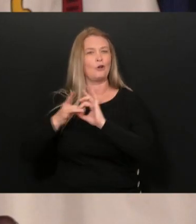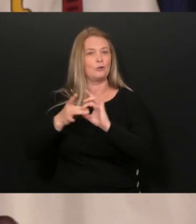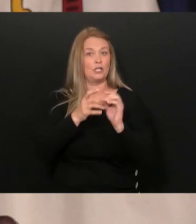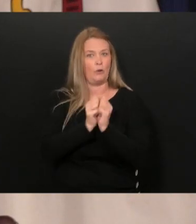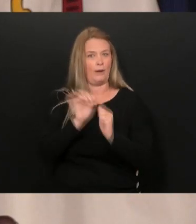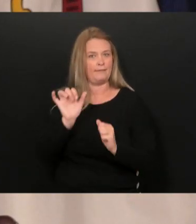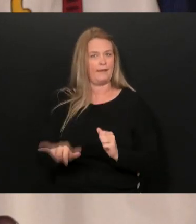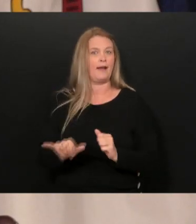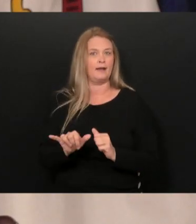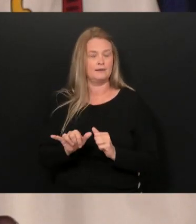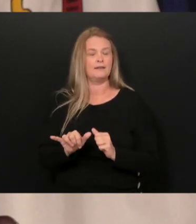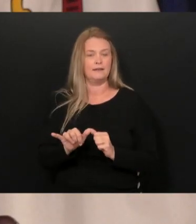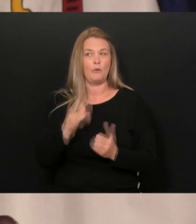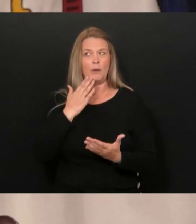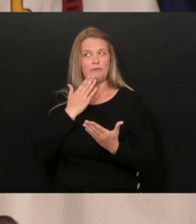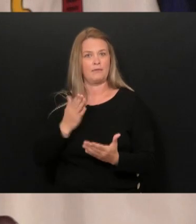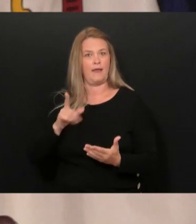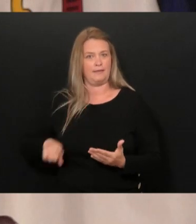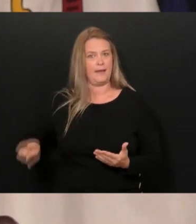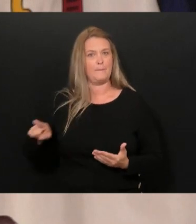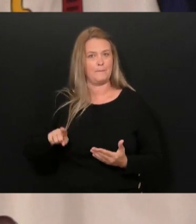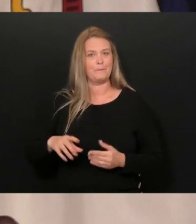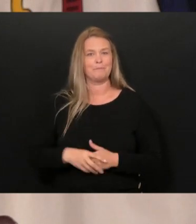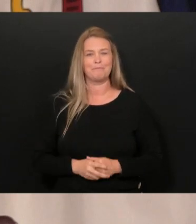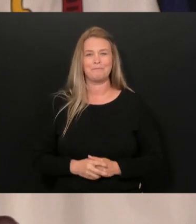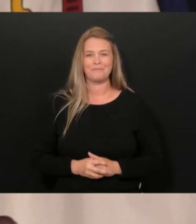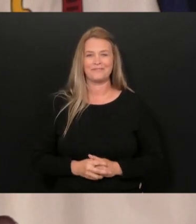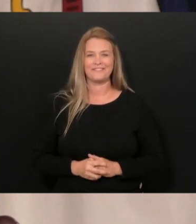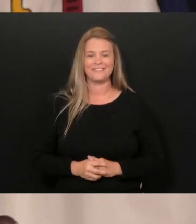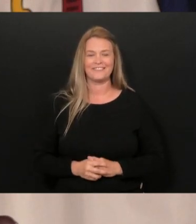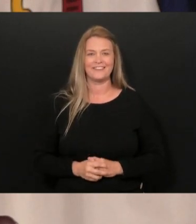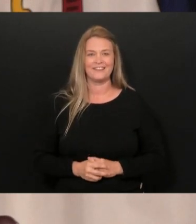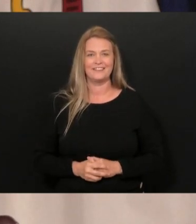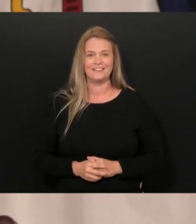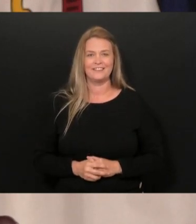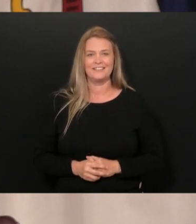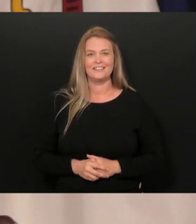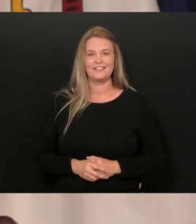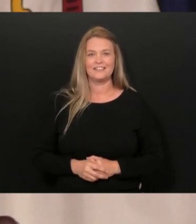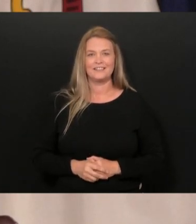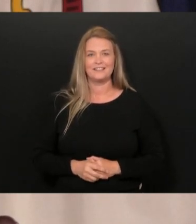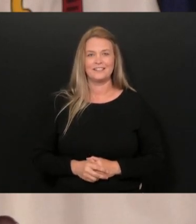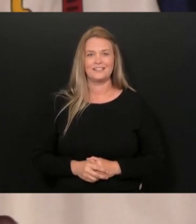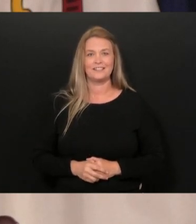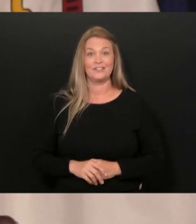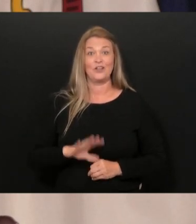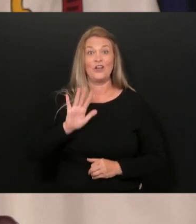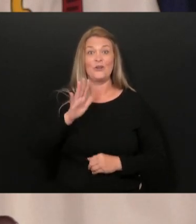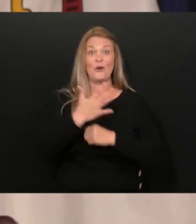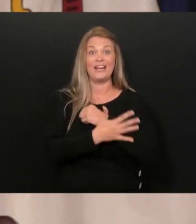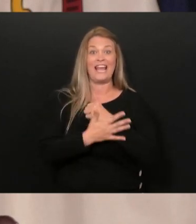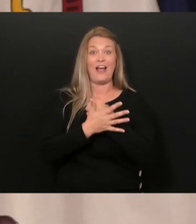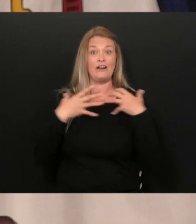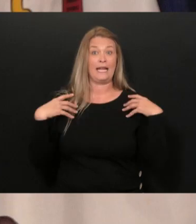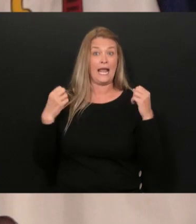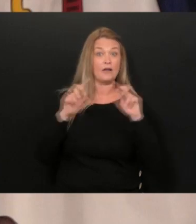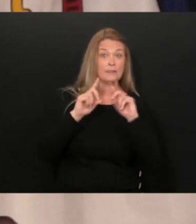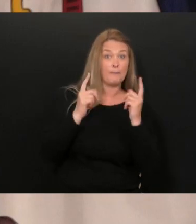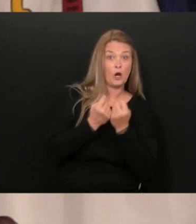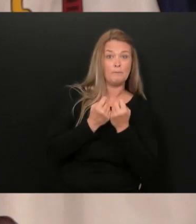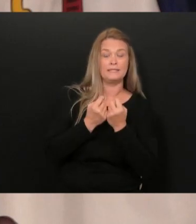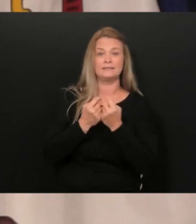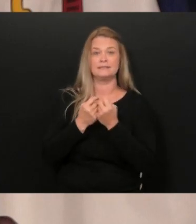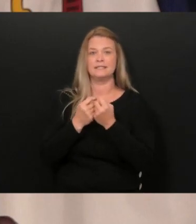that. Just think just for a second over the weekend about your county health departments and all the stuff that